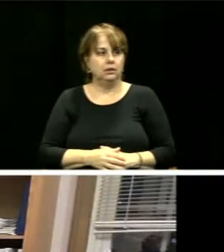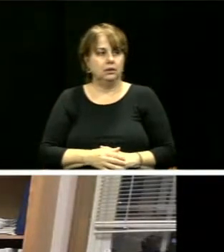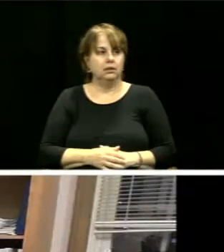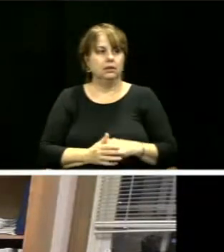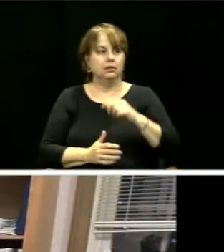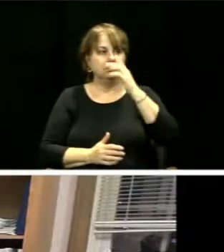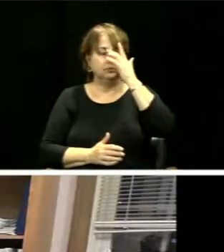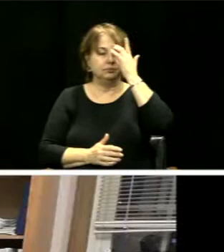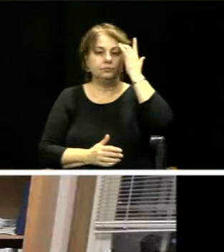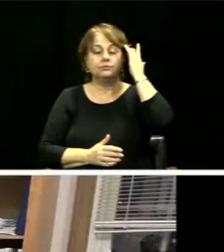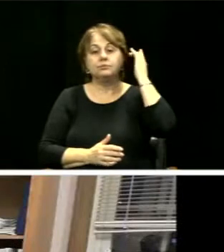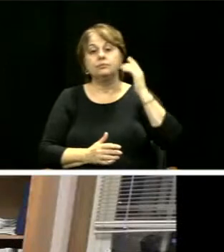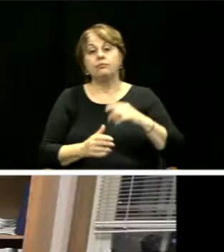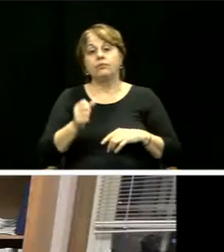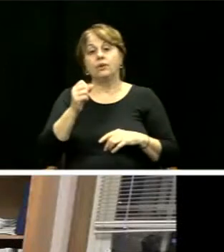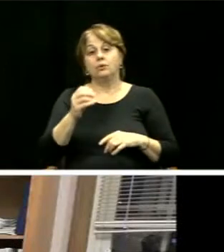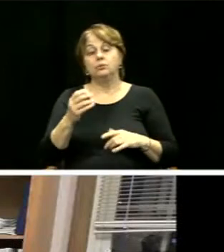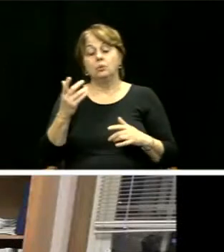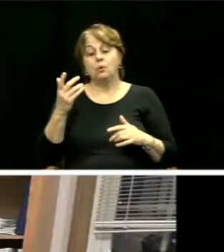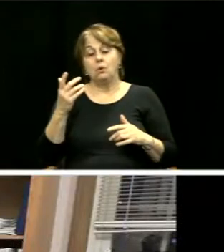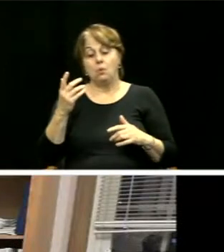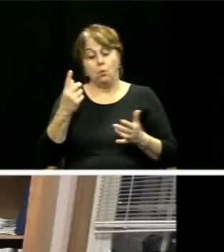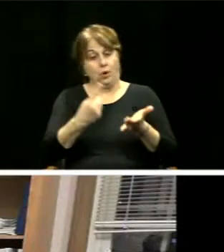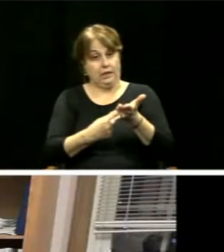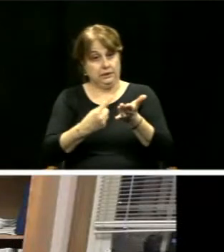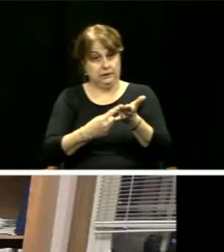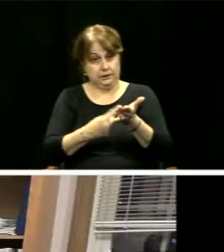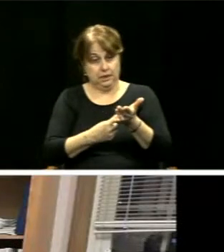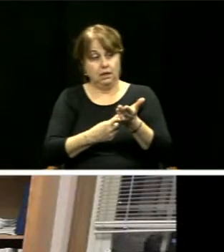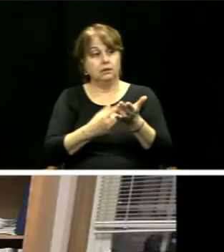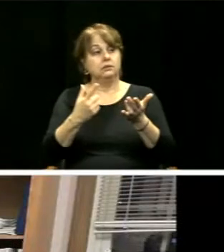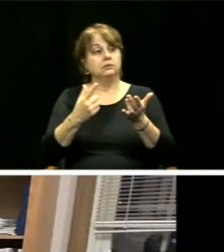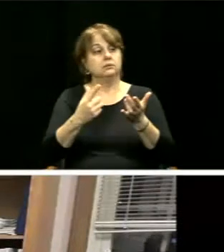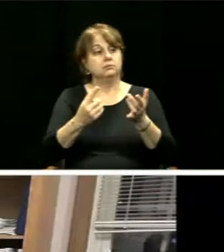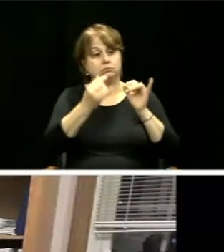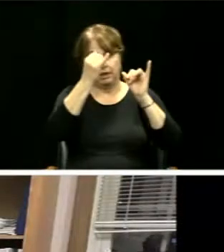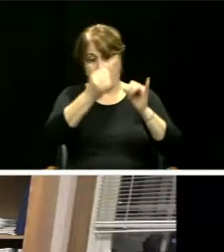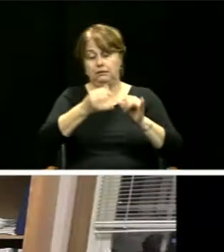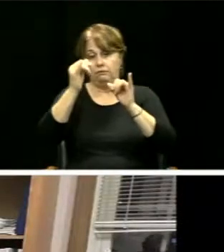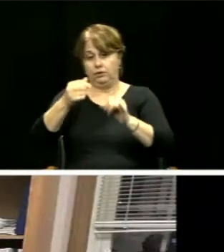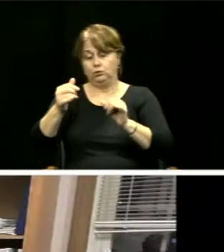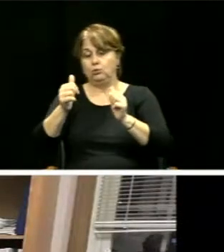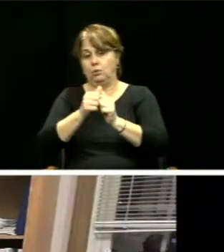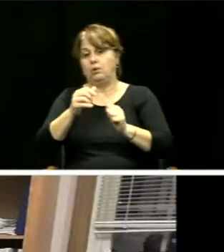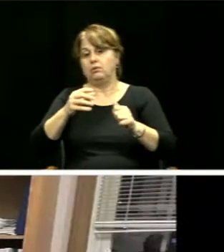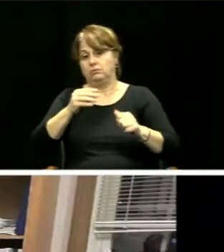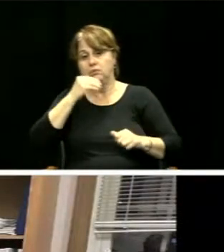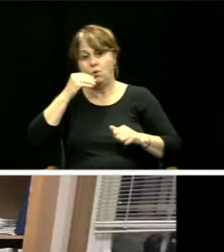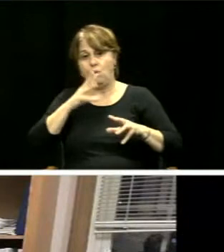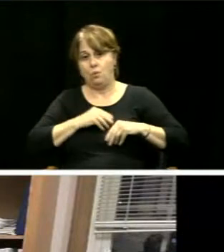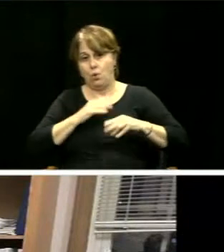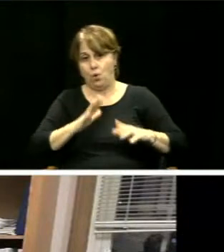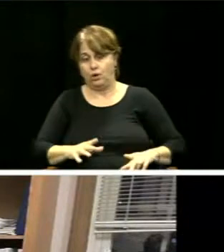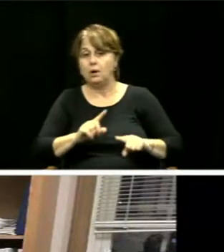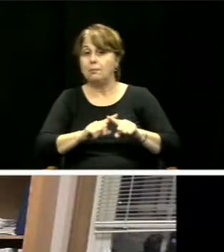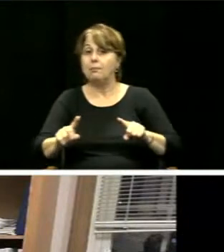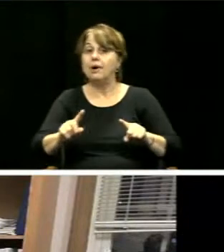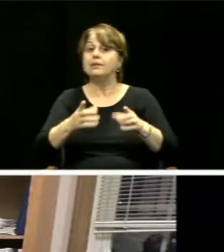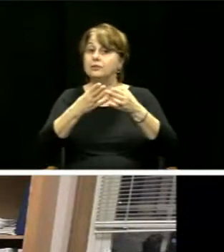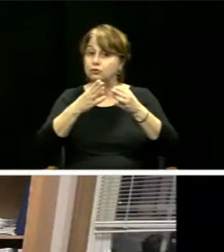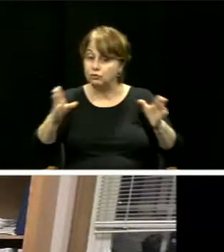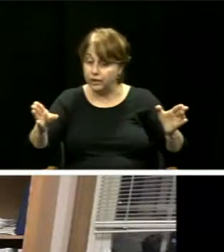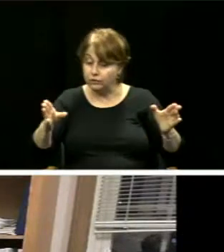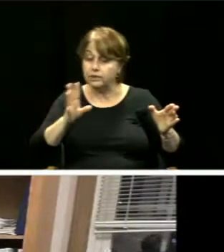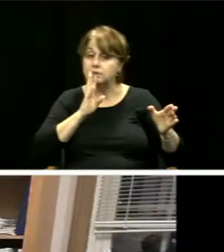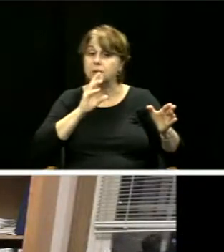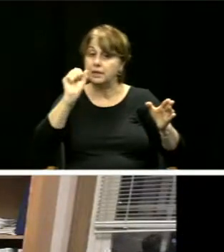and there's some issues there. We can discuss those individually with those homeowners, but generally speaking, we do allow connections to our drainage system.